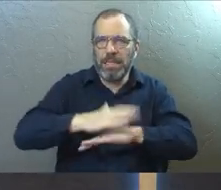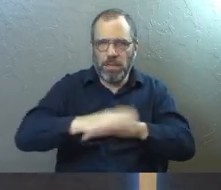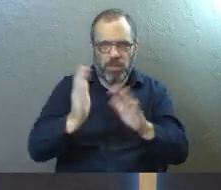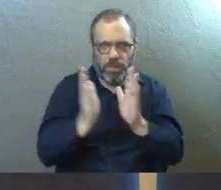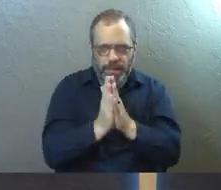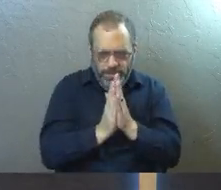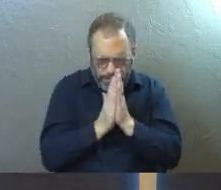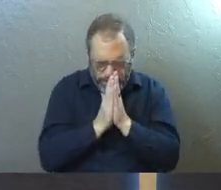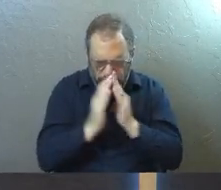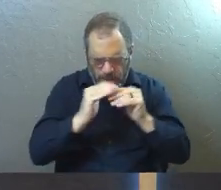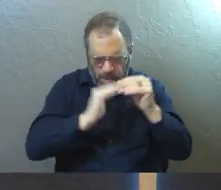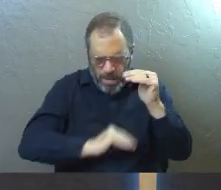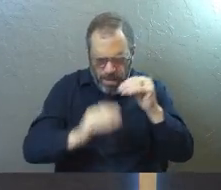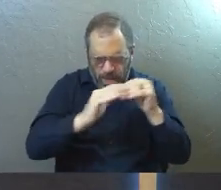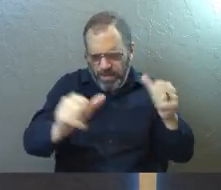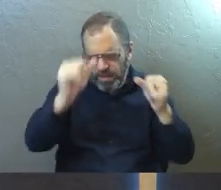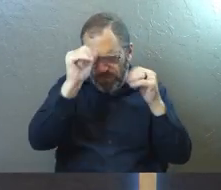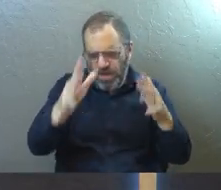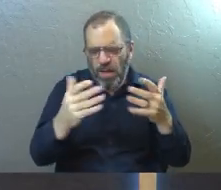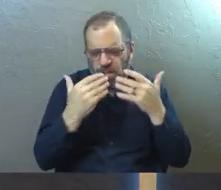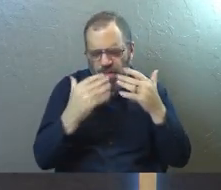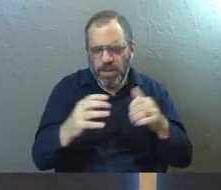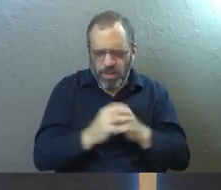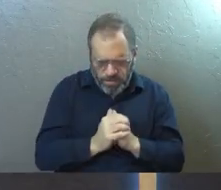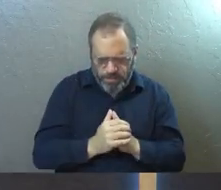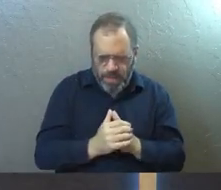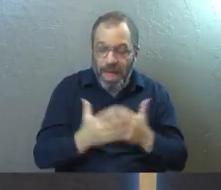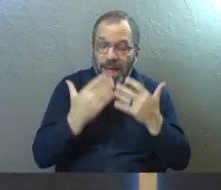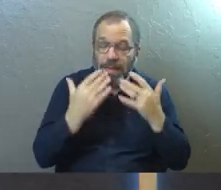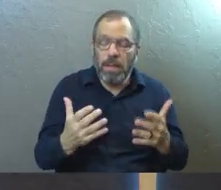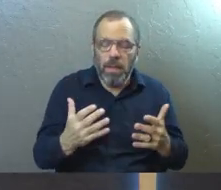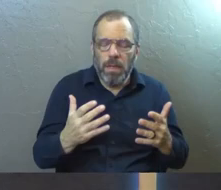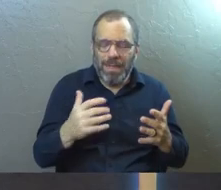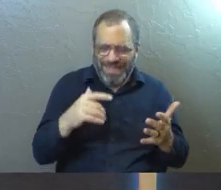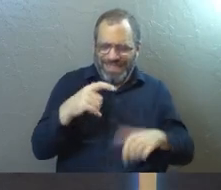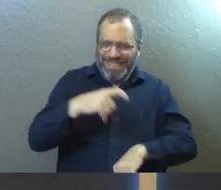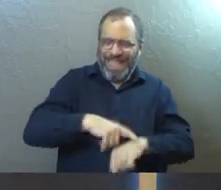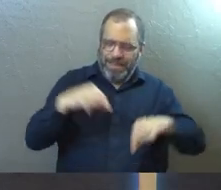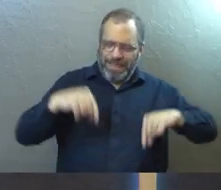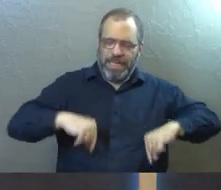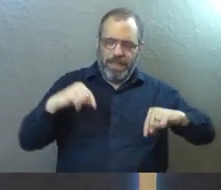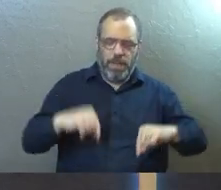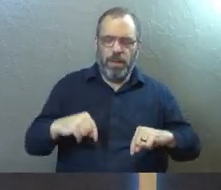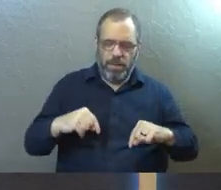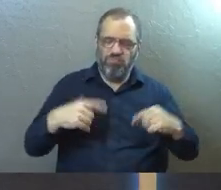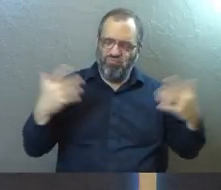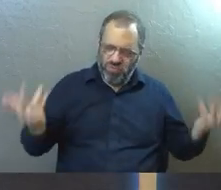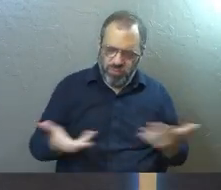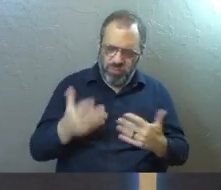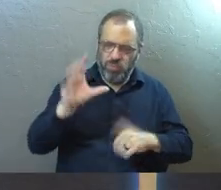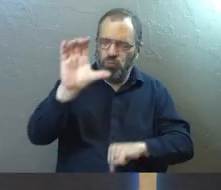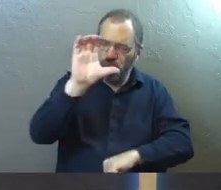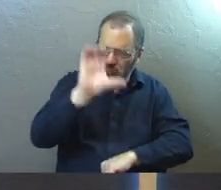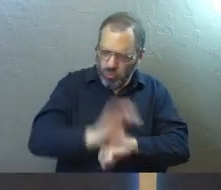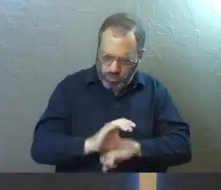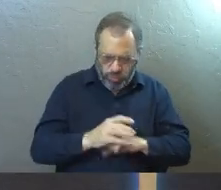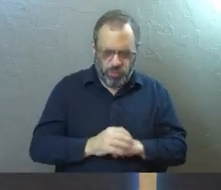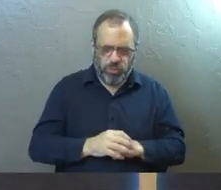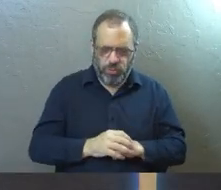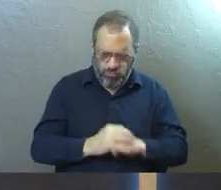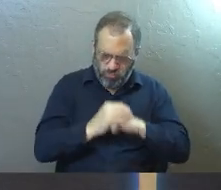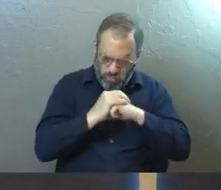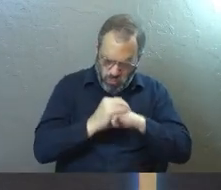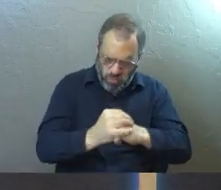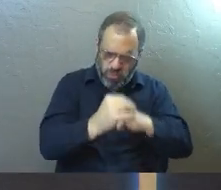Let's pray. Heavenly Father, thank you so much for today. God, thank you for this time just to be here, God, in your house, getting